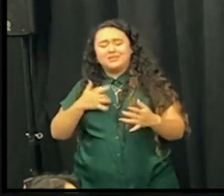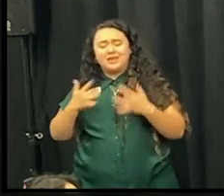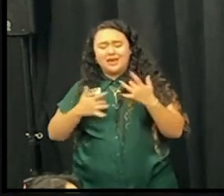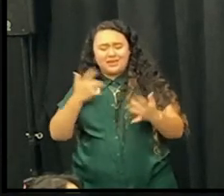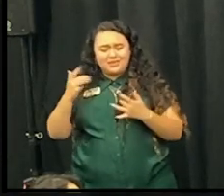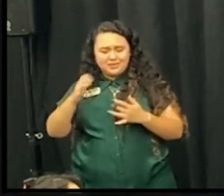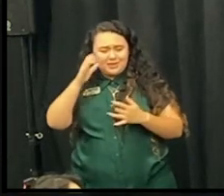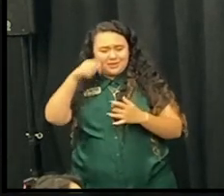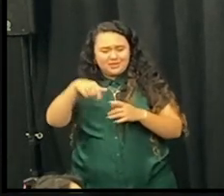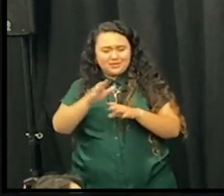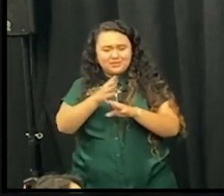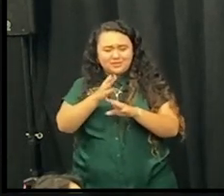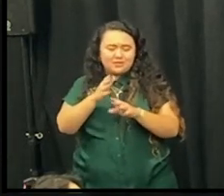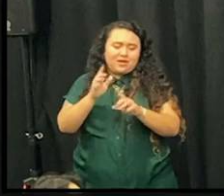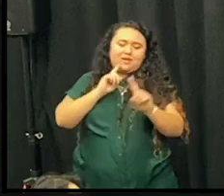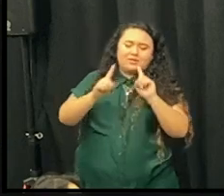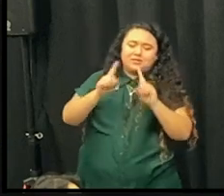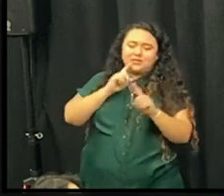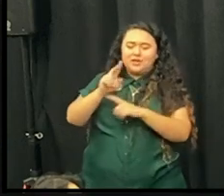this week. You can check it out at